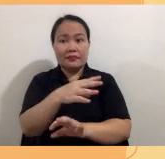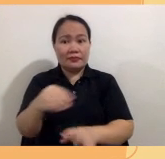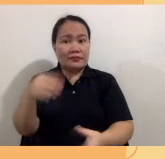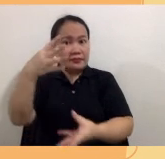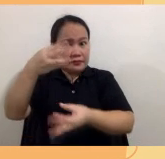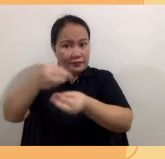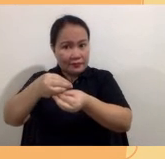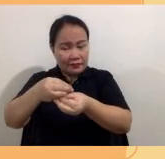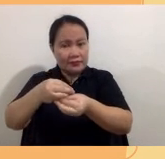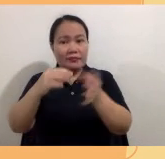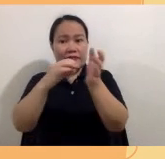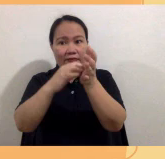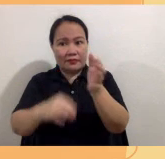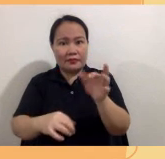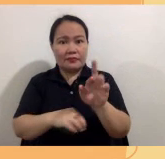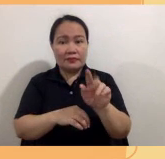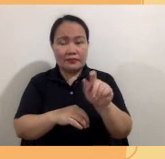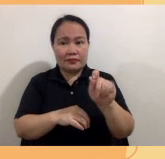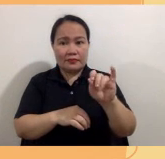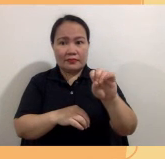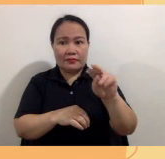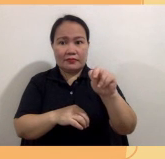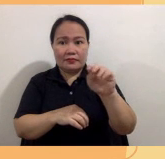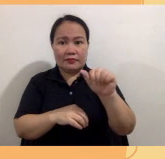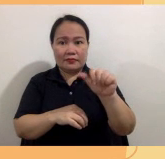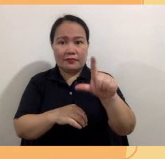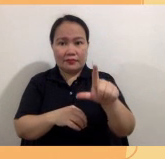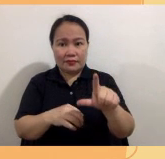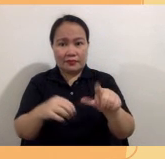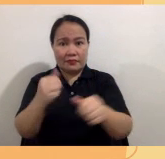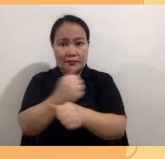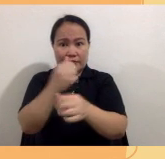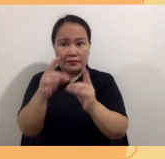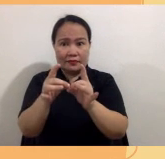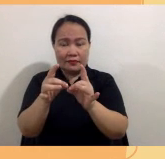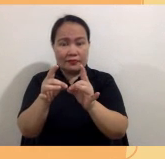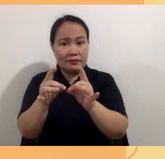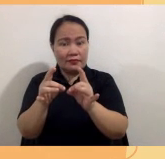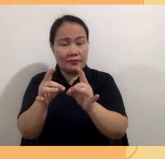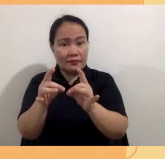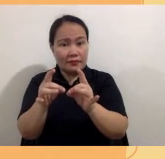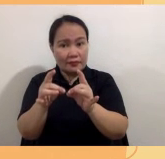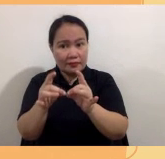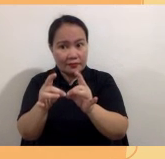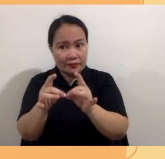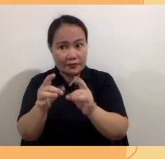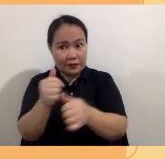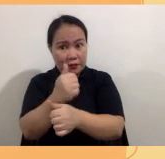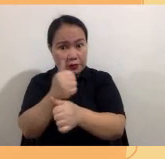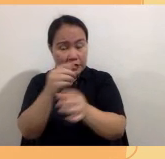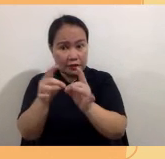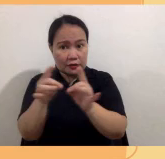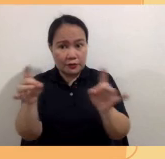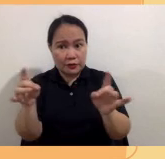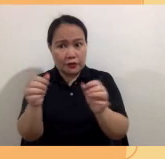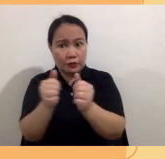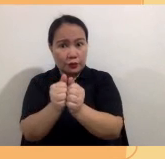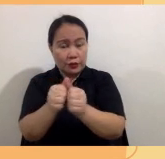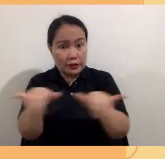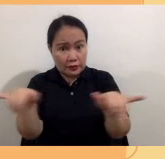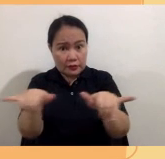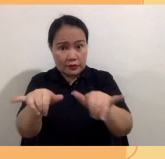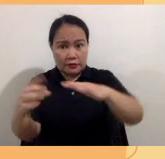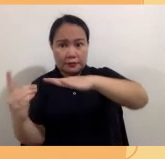and subtract rational algebraic expressions with like denominators. So we will focus on